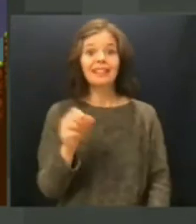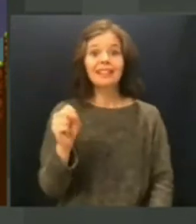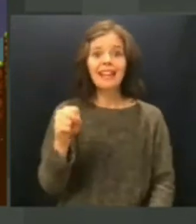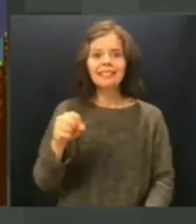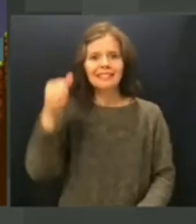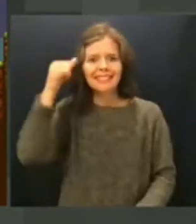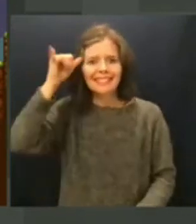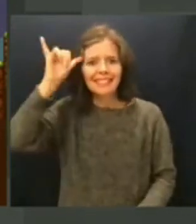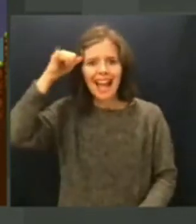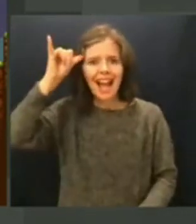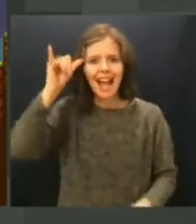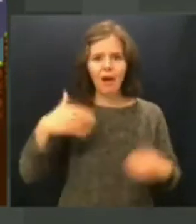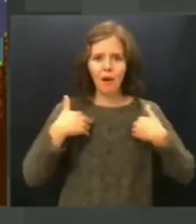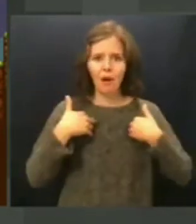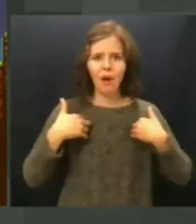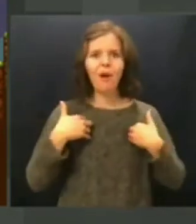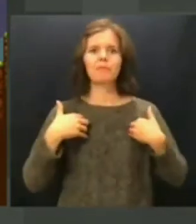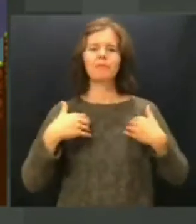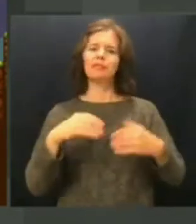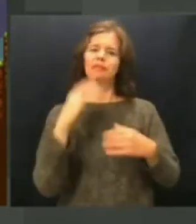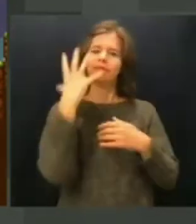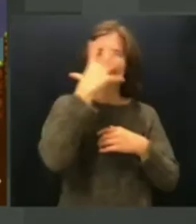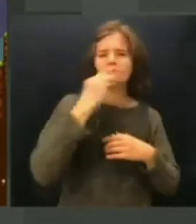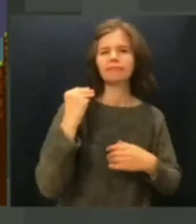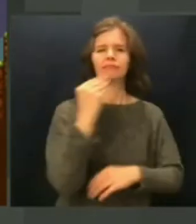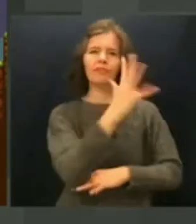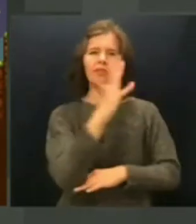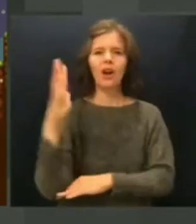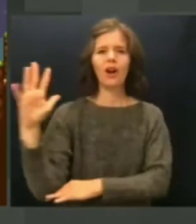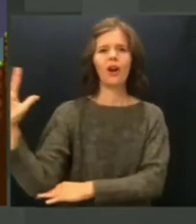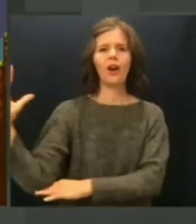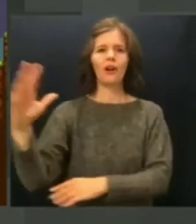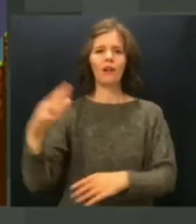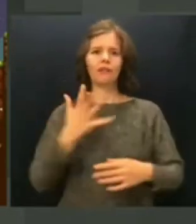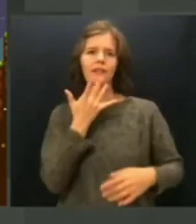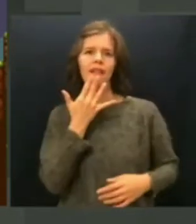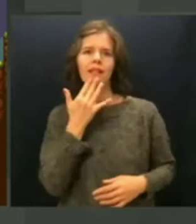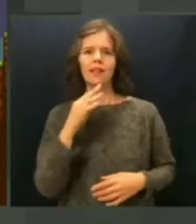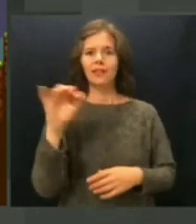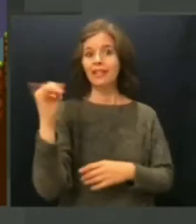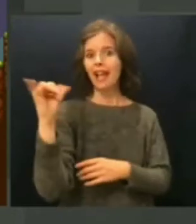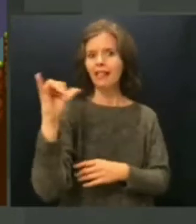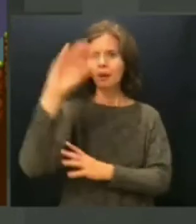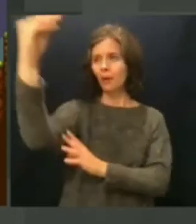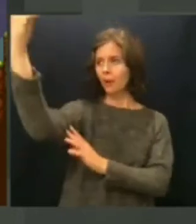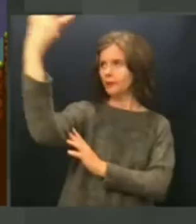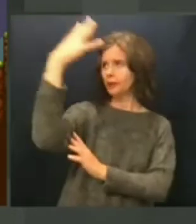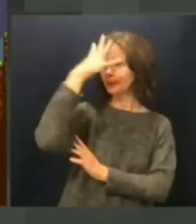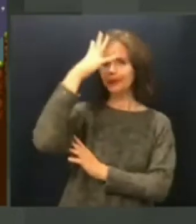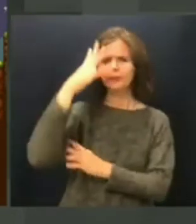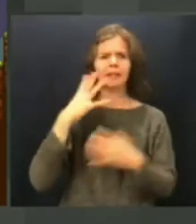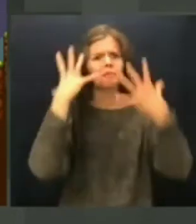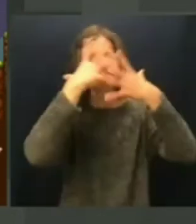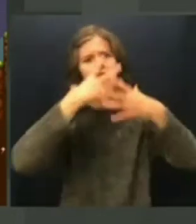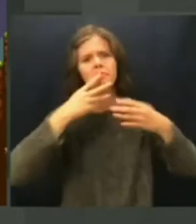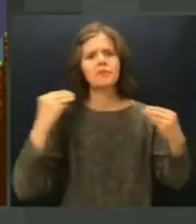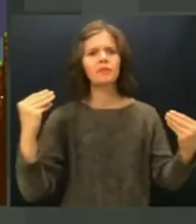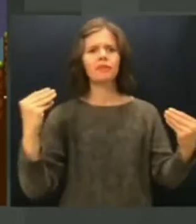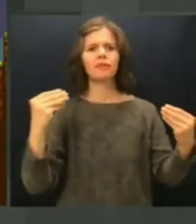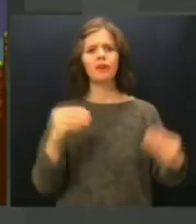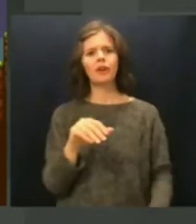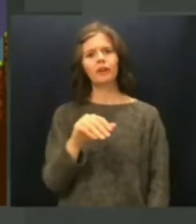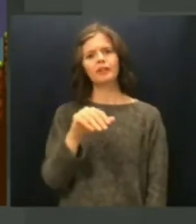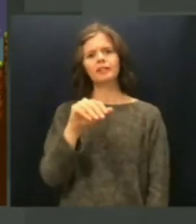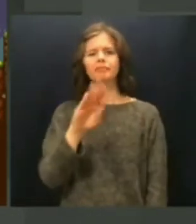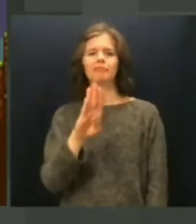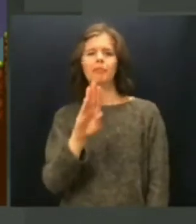forest biome, yellow as sunshine and covered in beautiful flowers. What's not to like about these beautiful bovines?